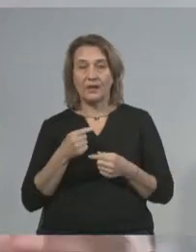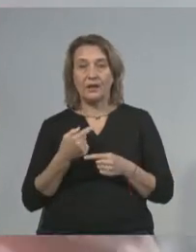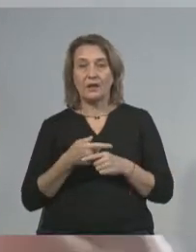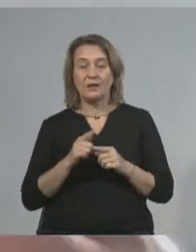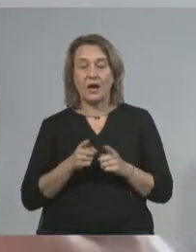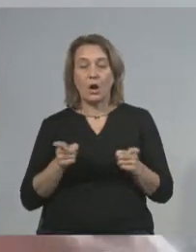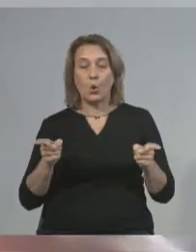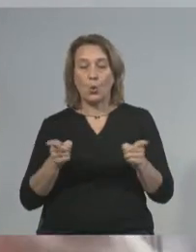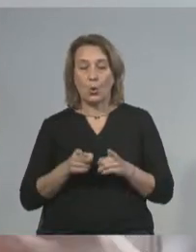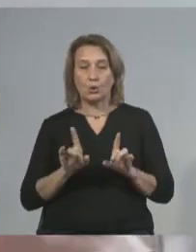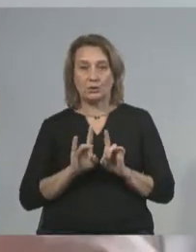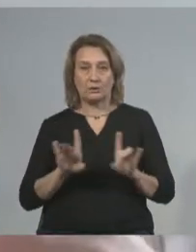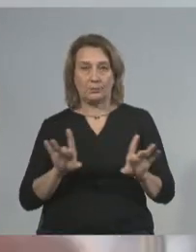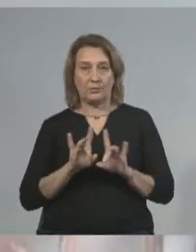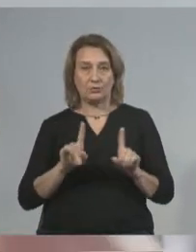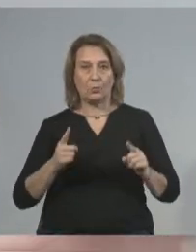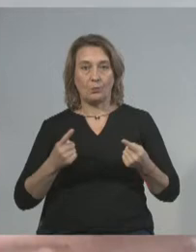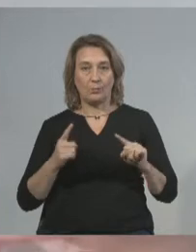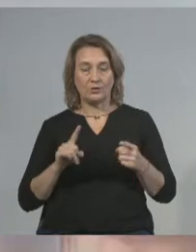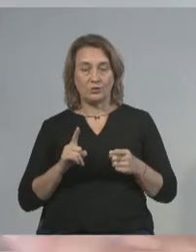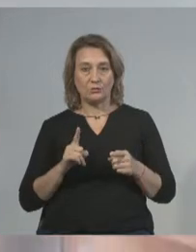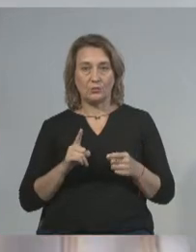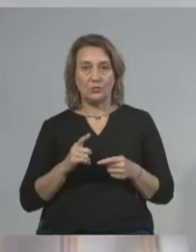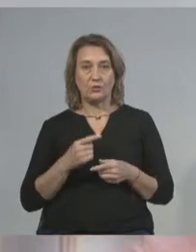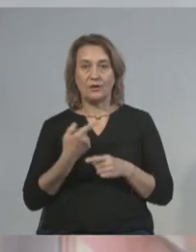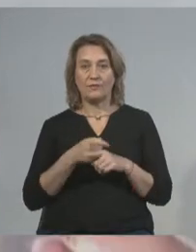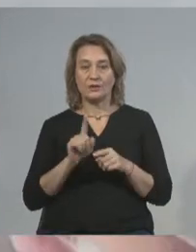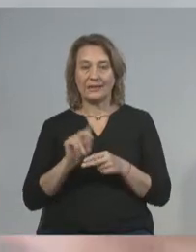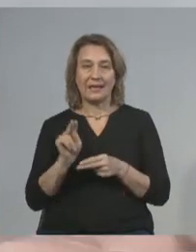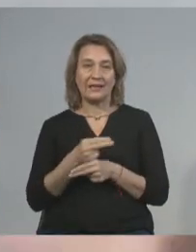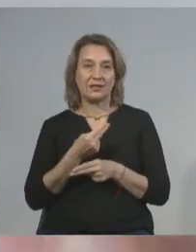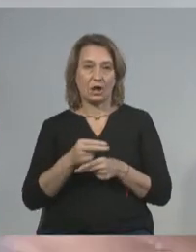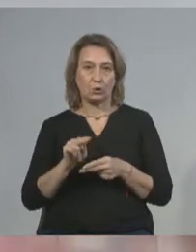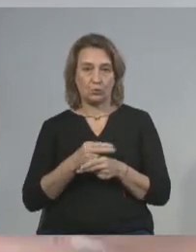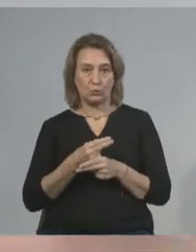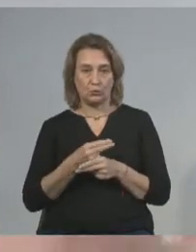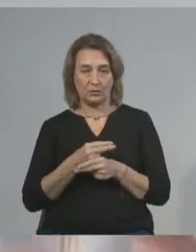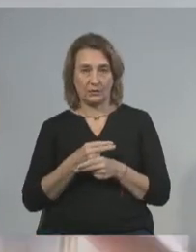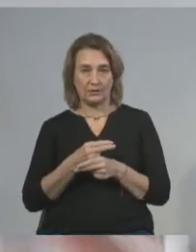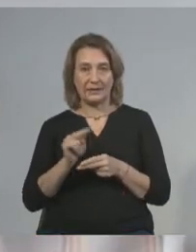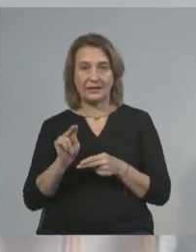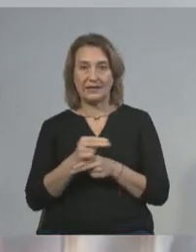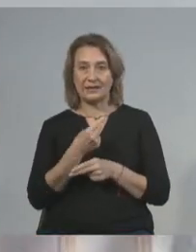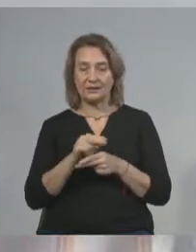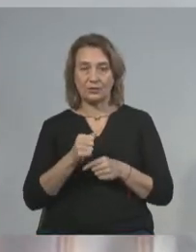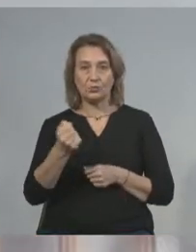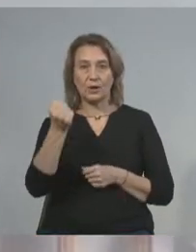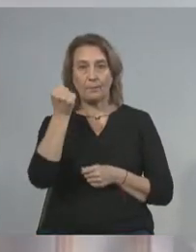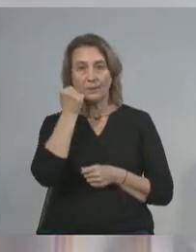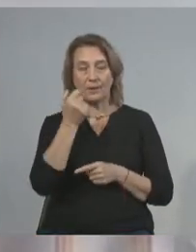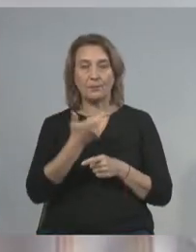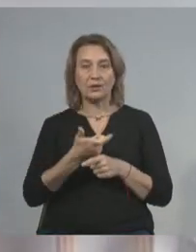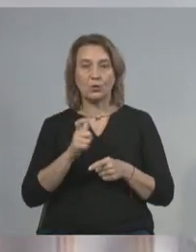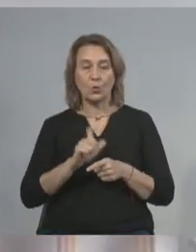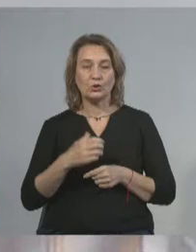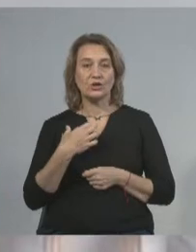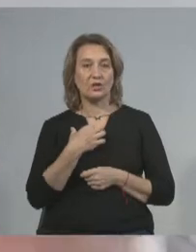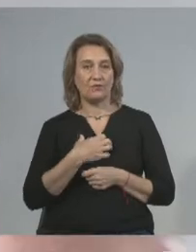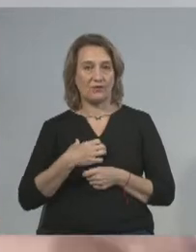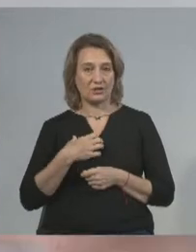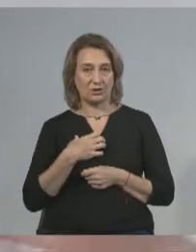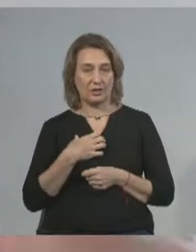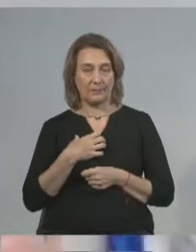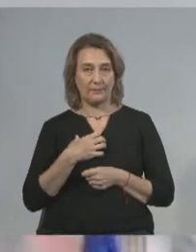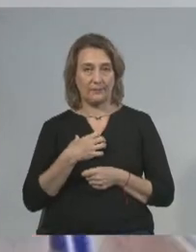i will describe in brief why exactly this editing retrospective added to edit